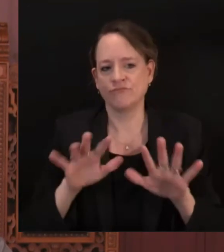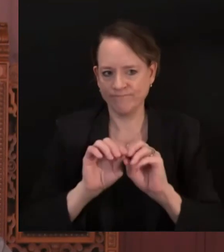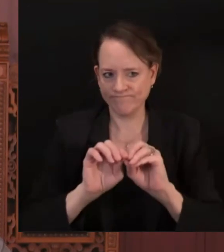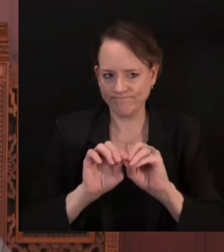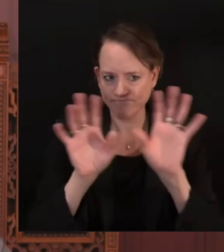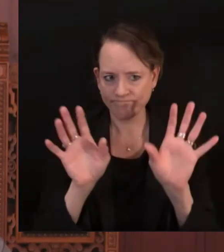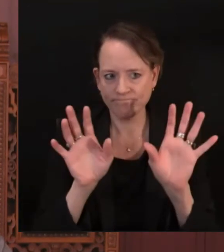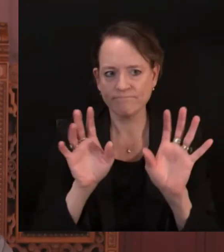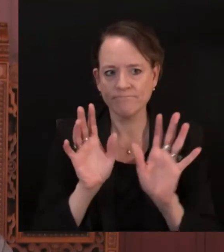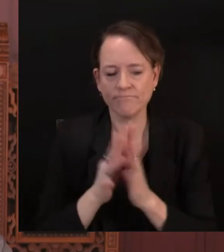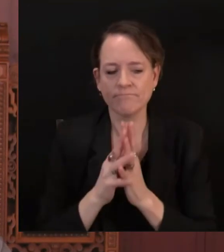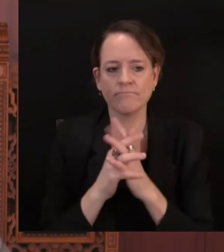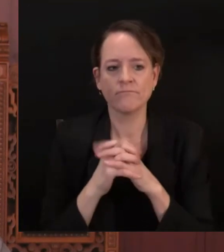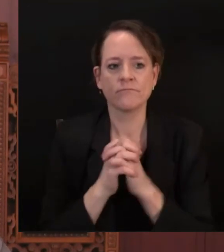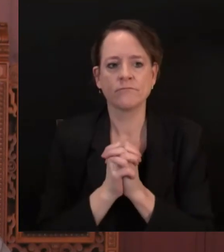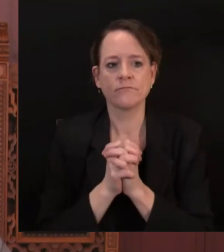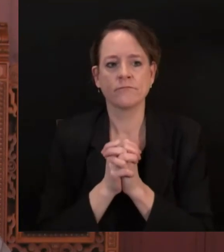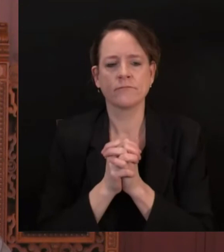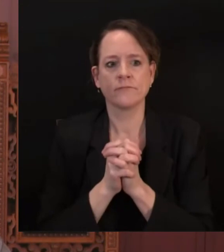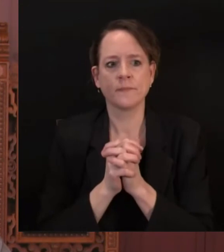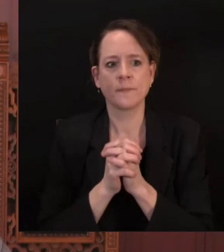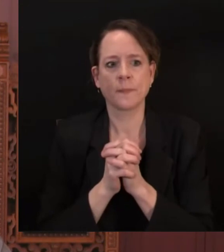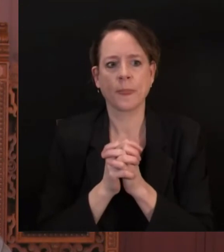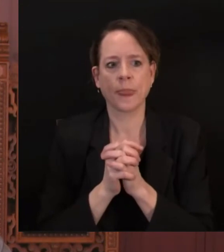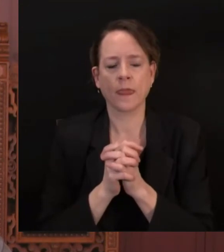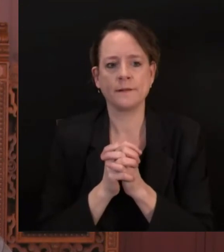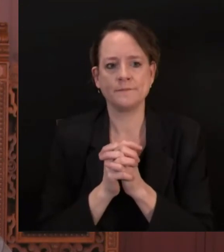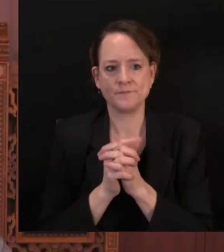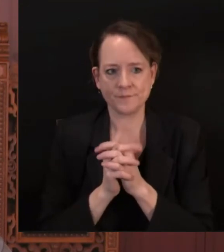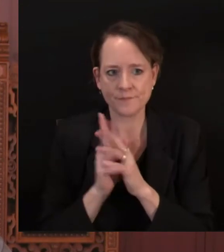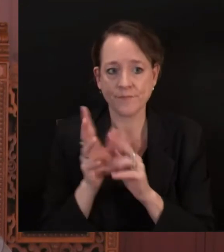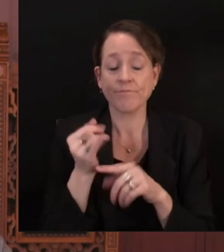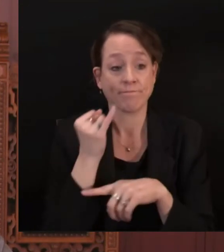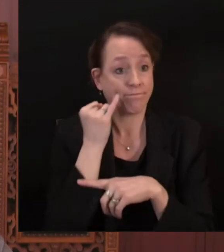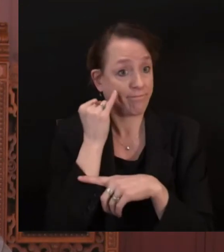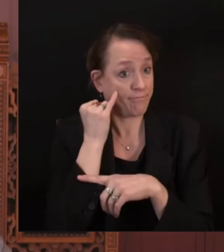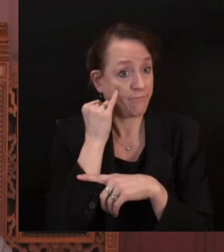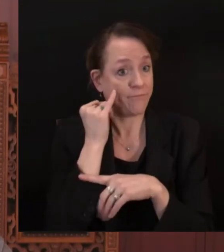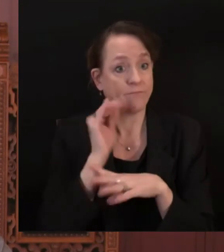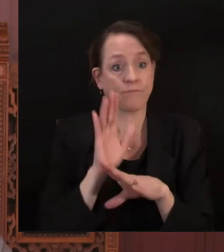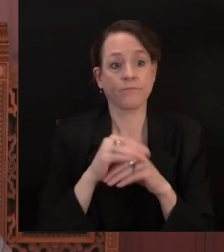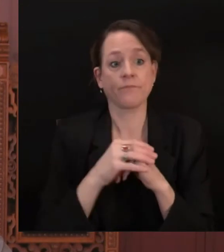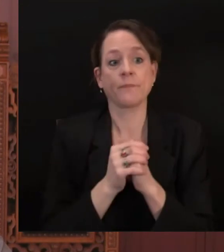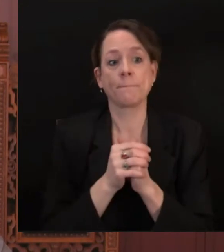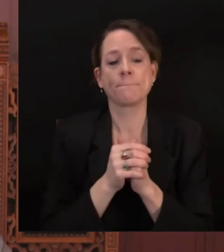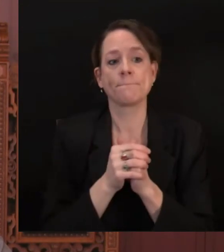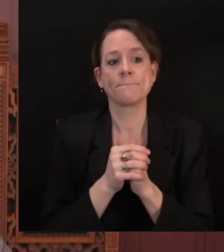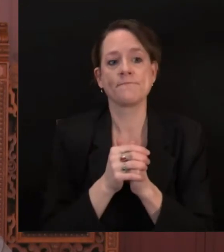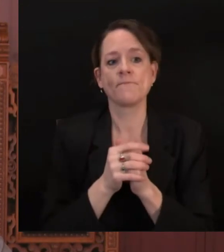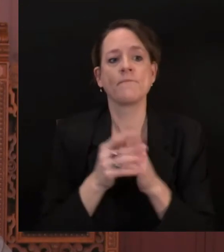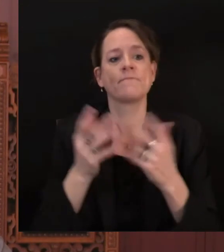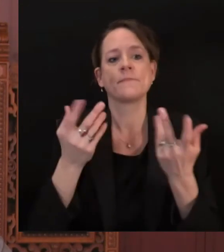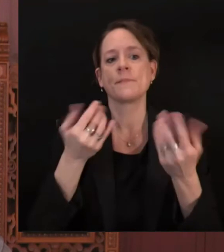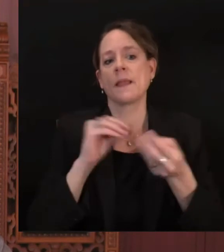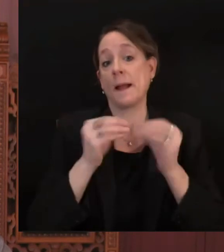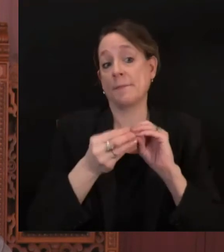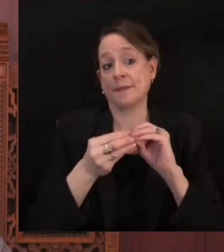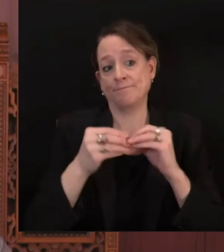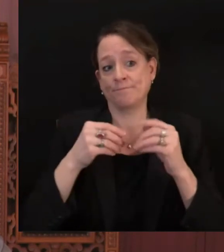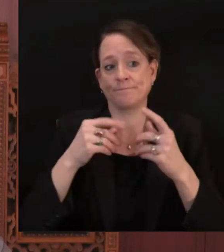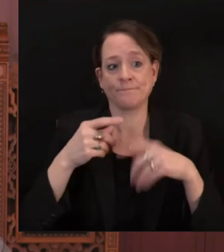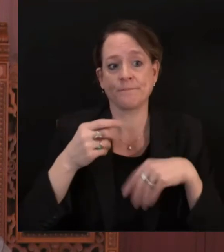allocated according to the number of people that live in the states, the census, Wisconsin usually gets anywhere from 1.7